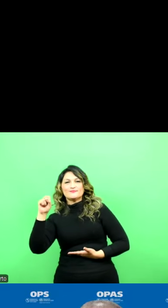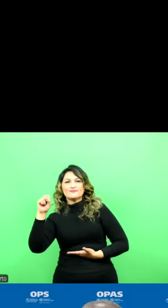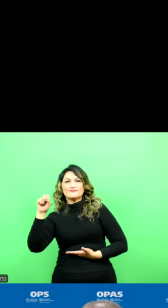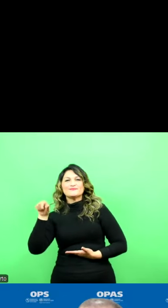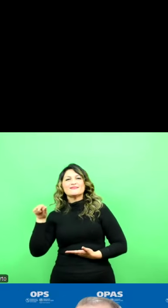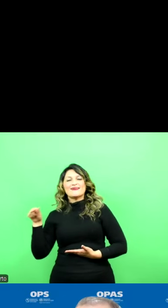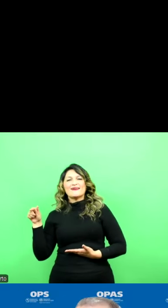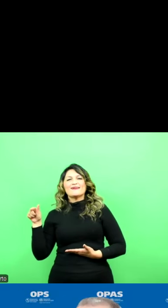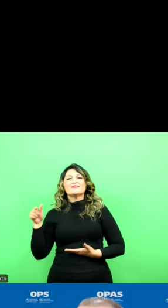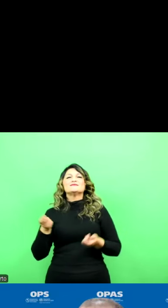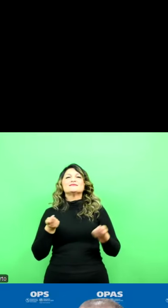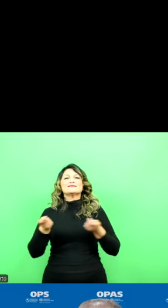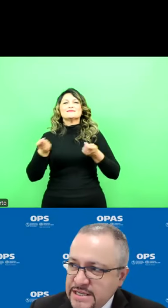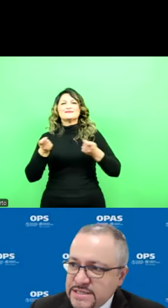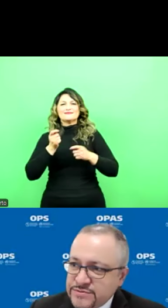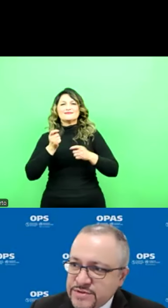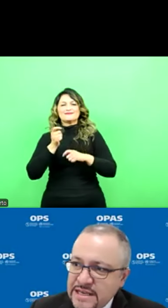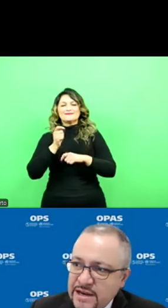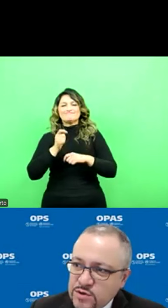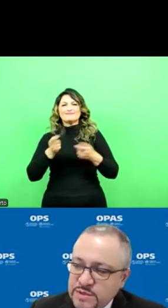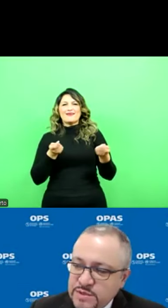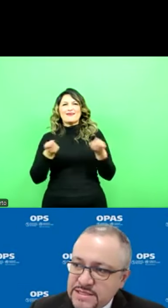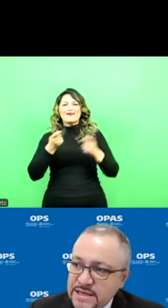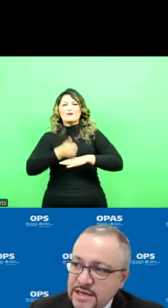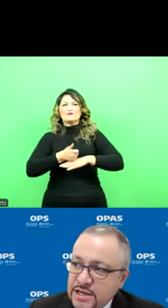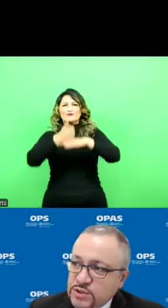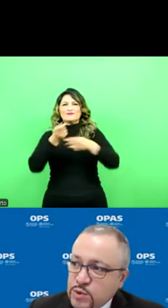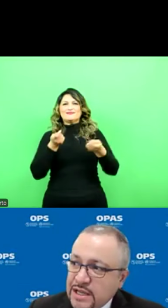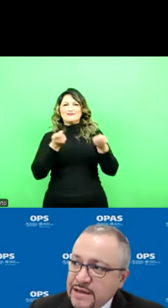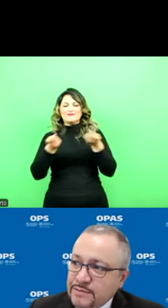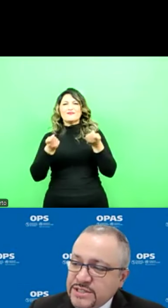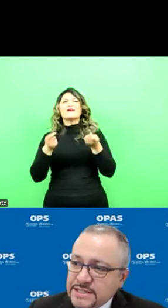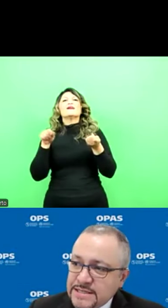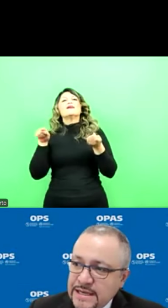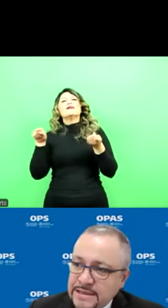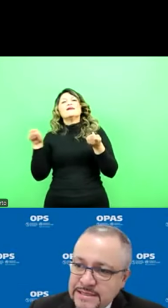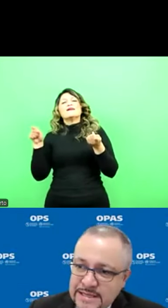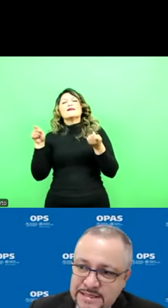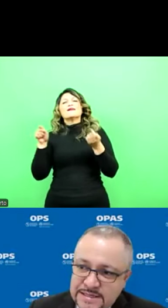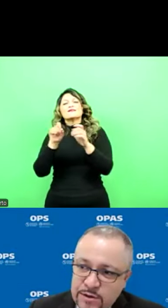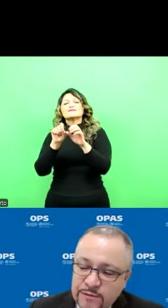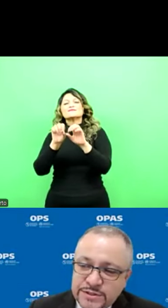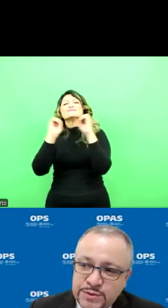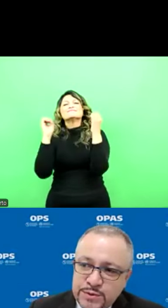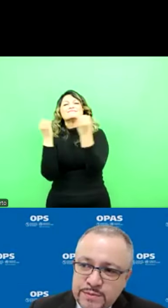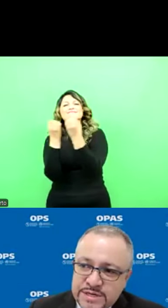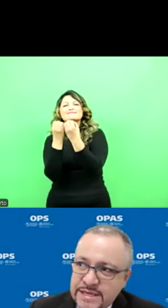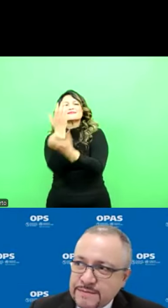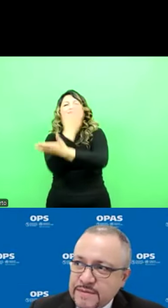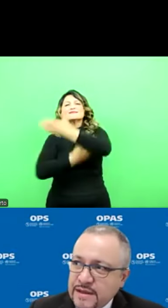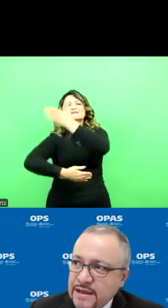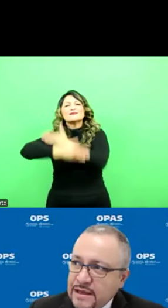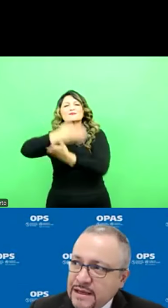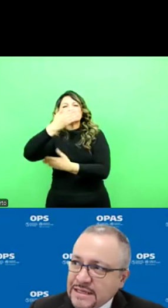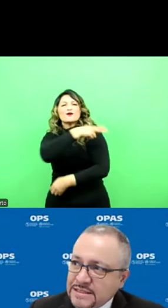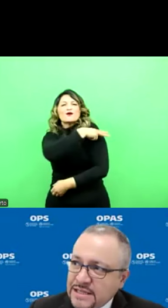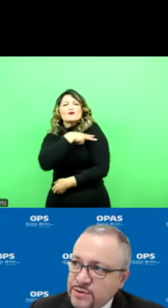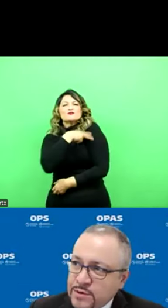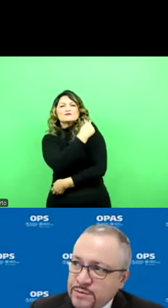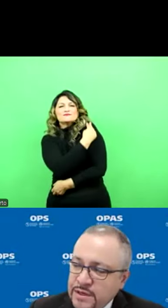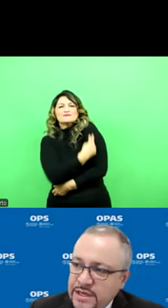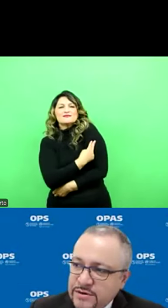on critical infrastructure in cities, resilient hospitals to help emergencies and disasters. Over to you, Mercy.